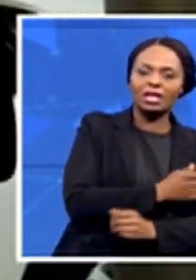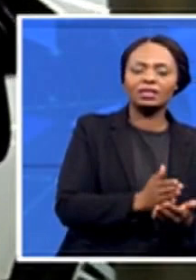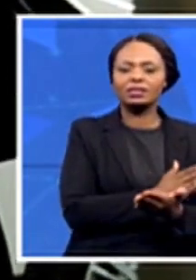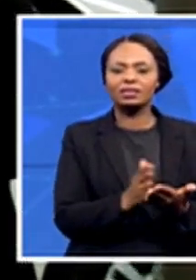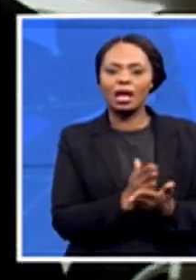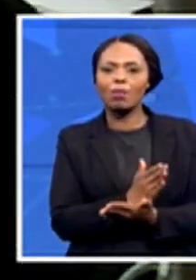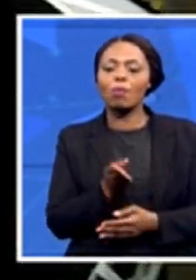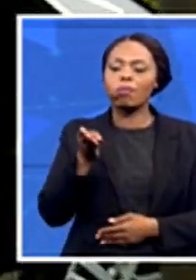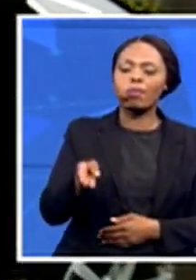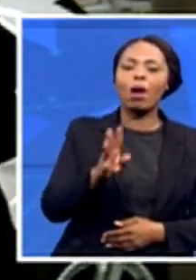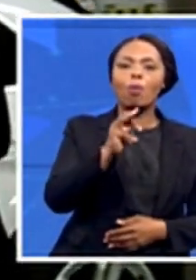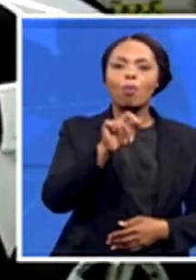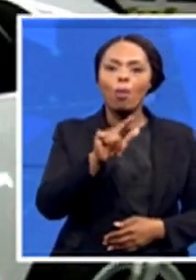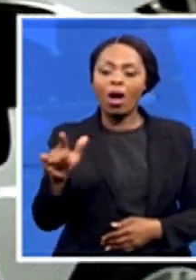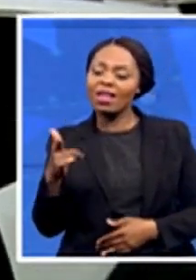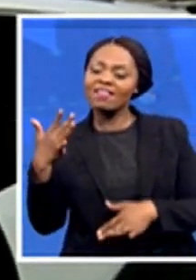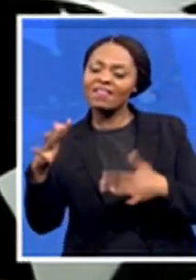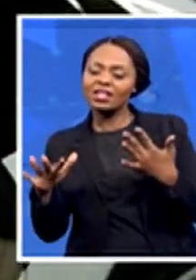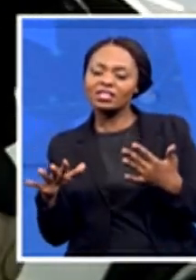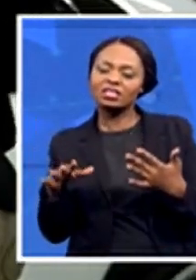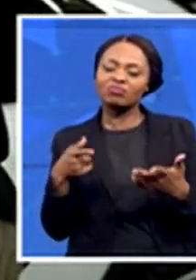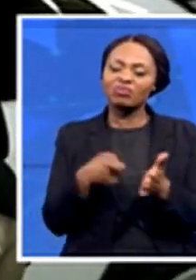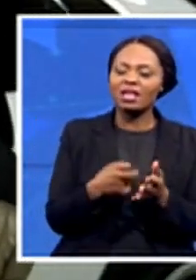have come to vaccinate, we'll try our luck here.